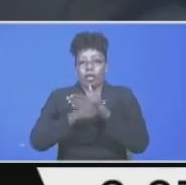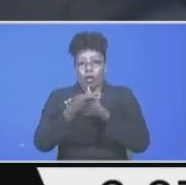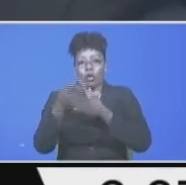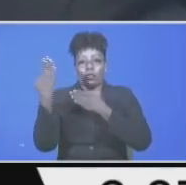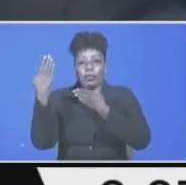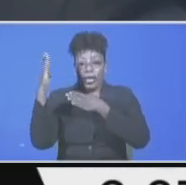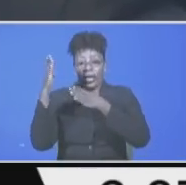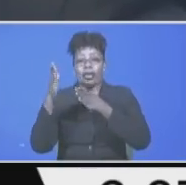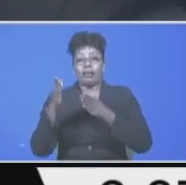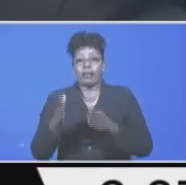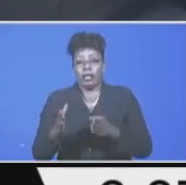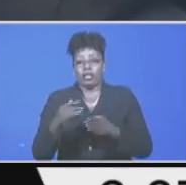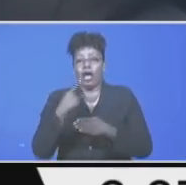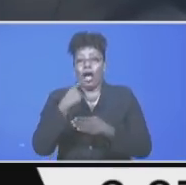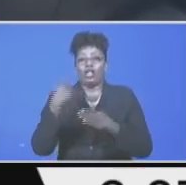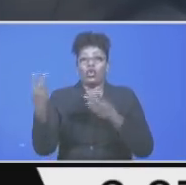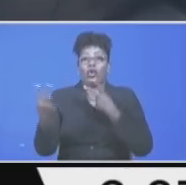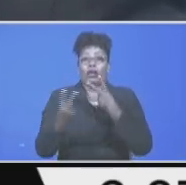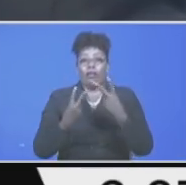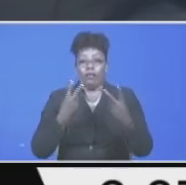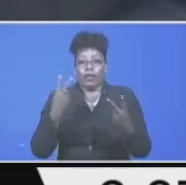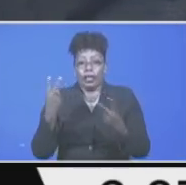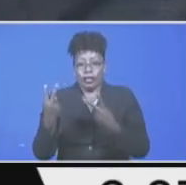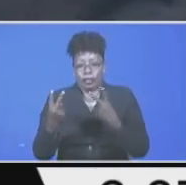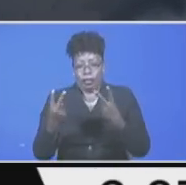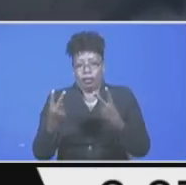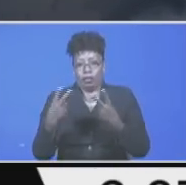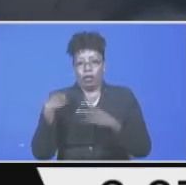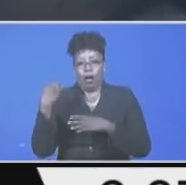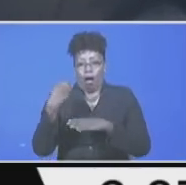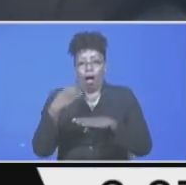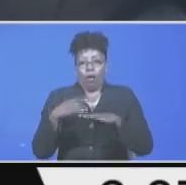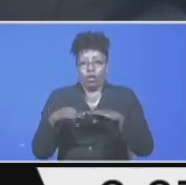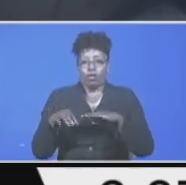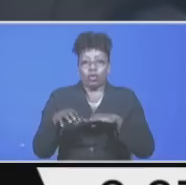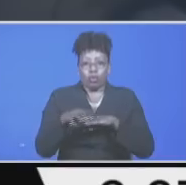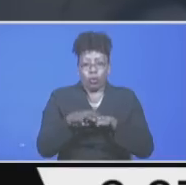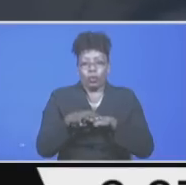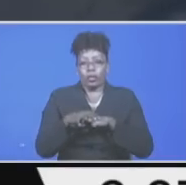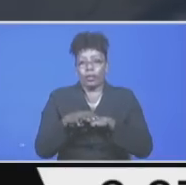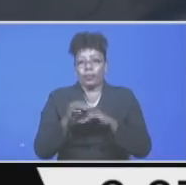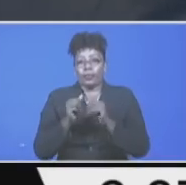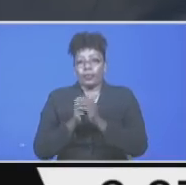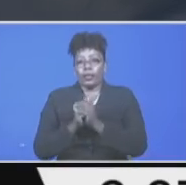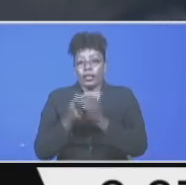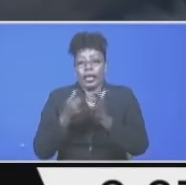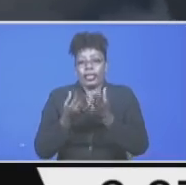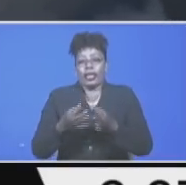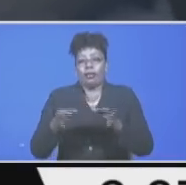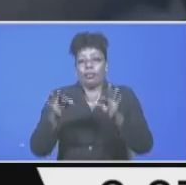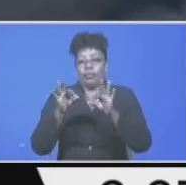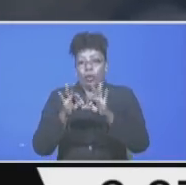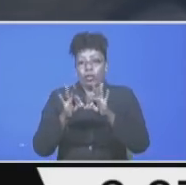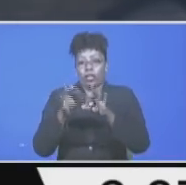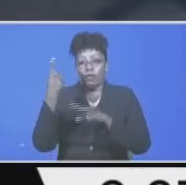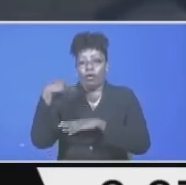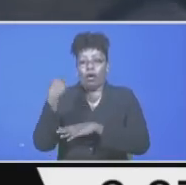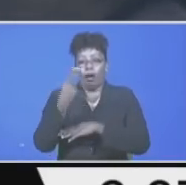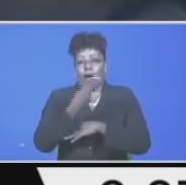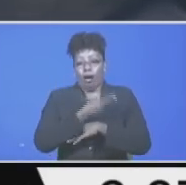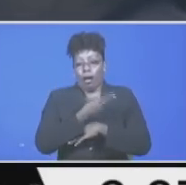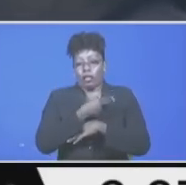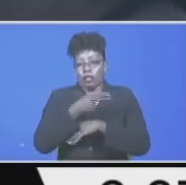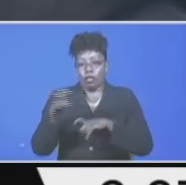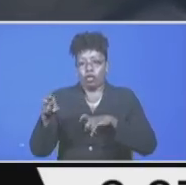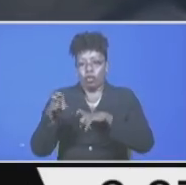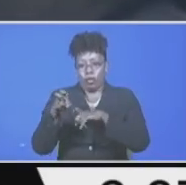who also visit our shores. I think this is very important for us, particularly in a touristic economy